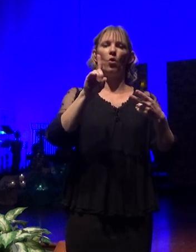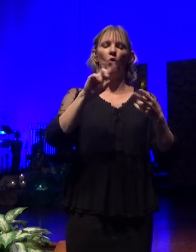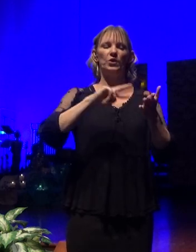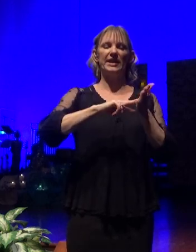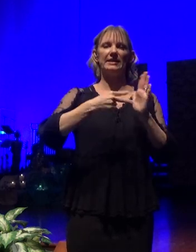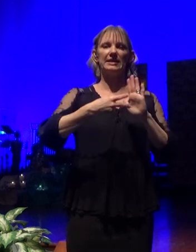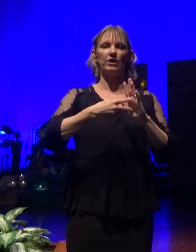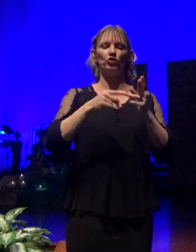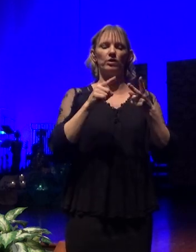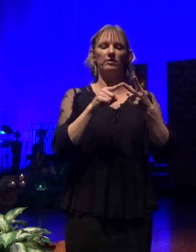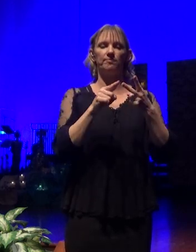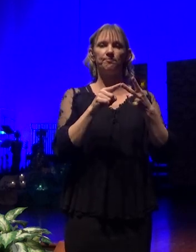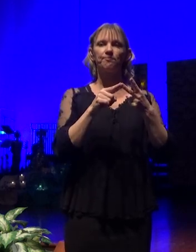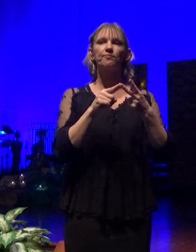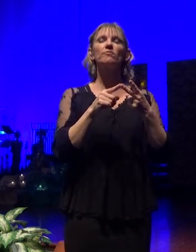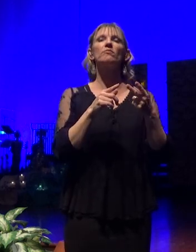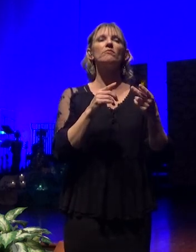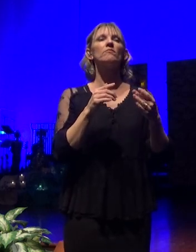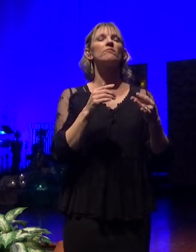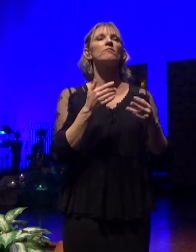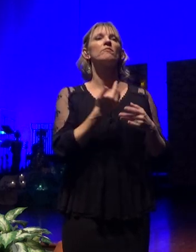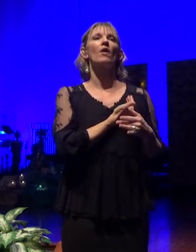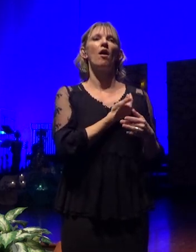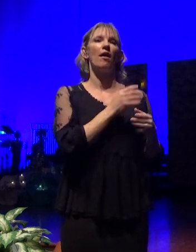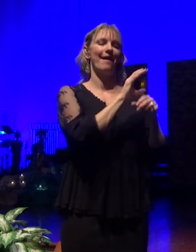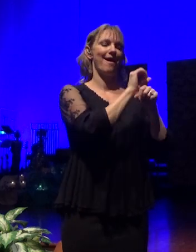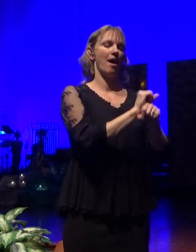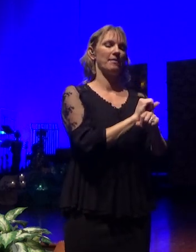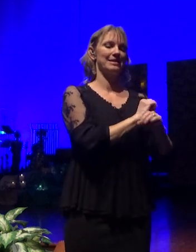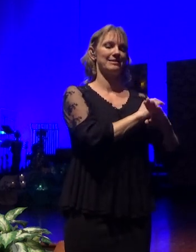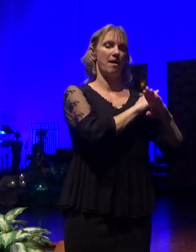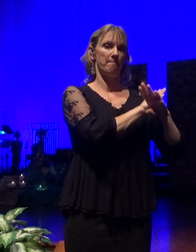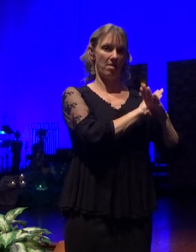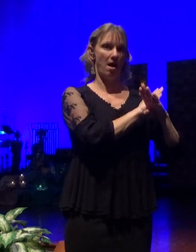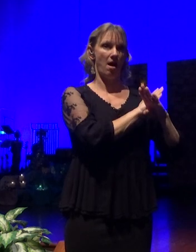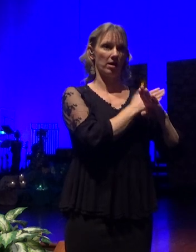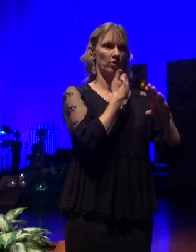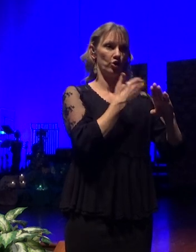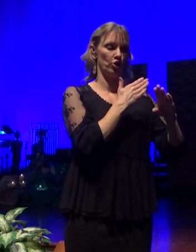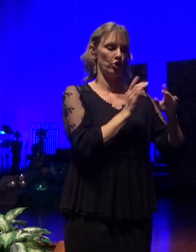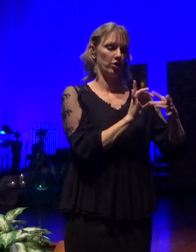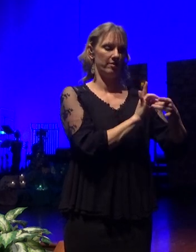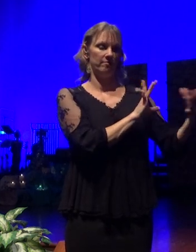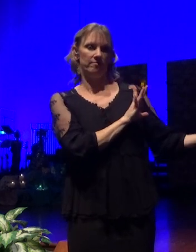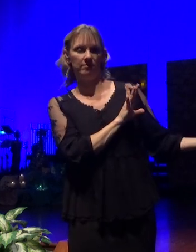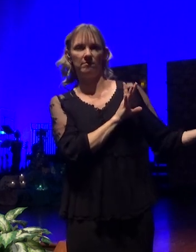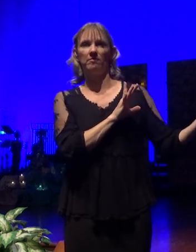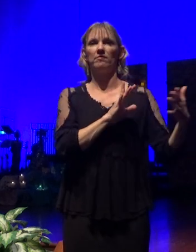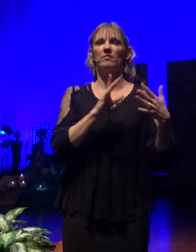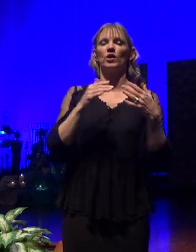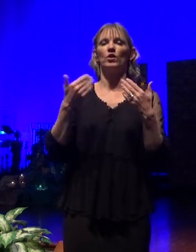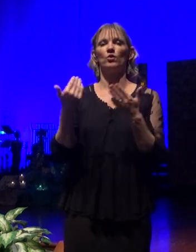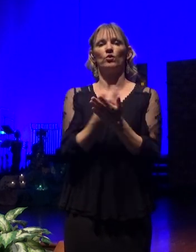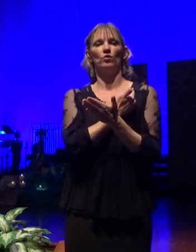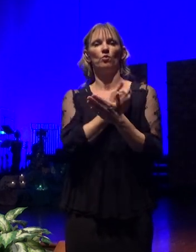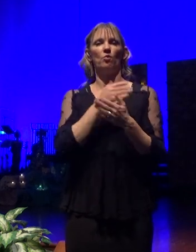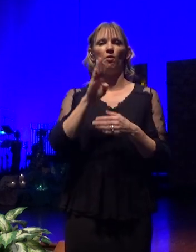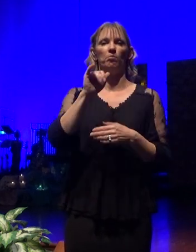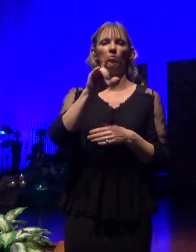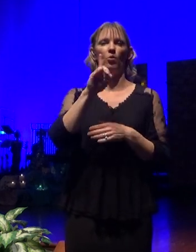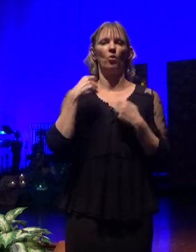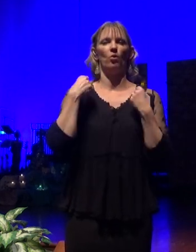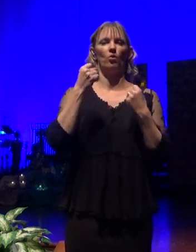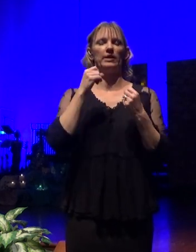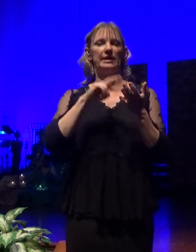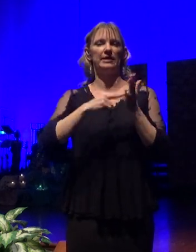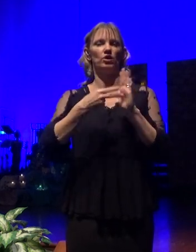it's getting rid of habits that block us from that good and then having bold intention. As I teach classes here, one of my